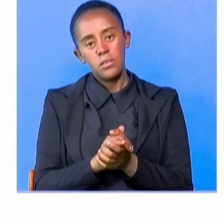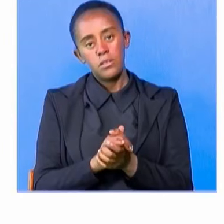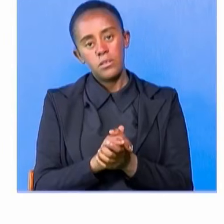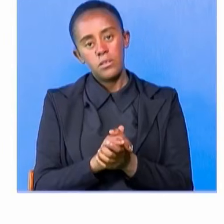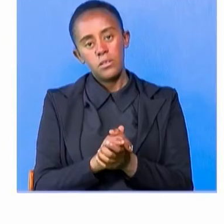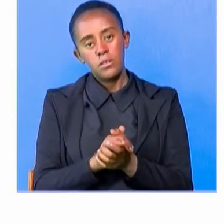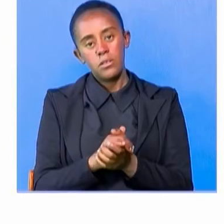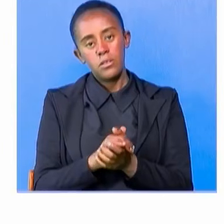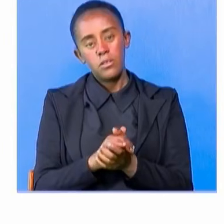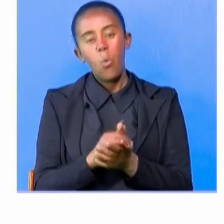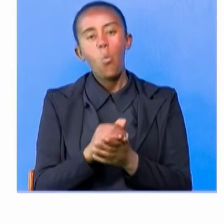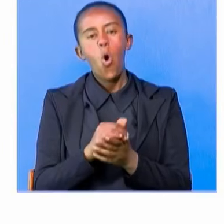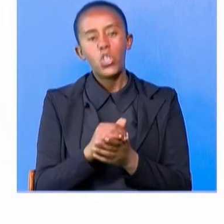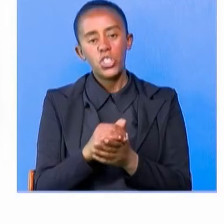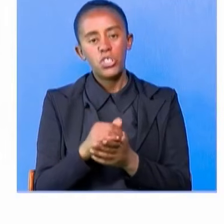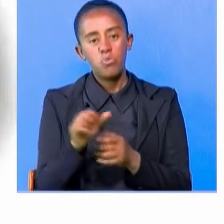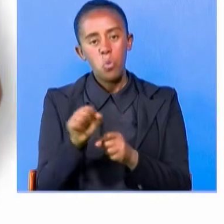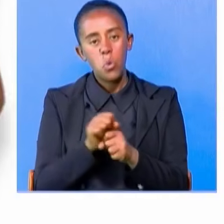washes